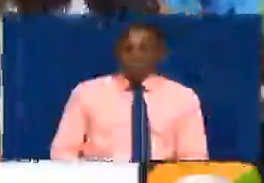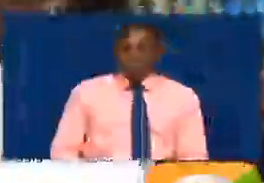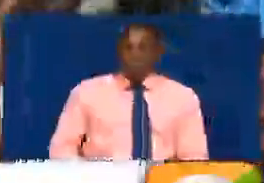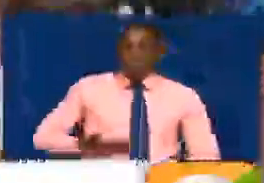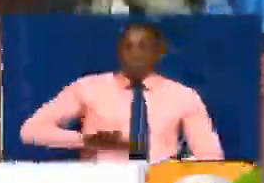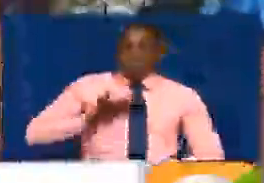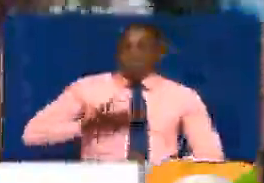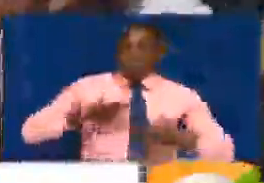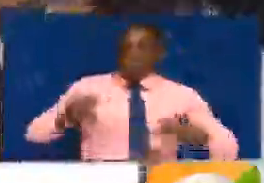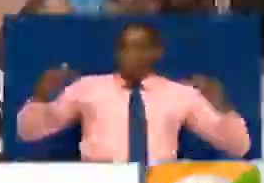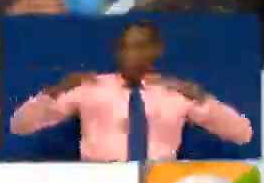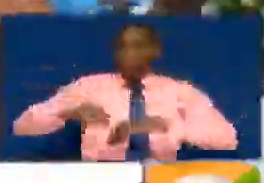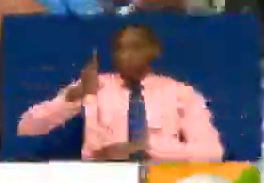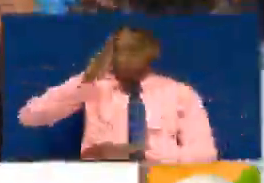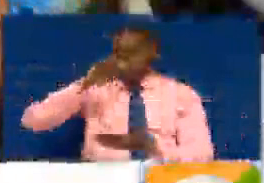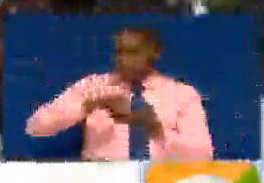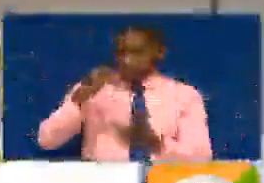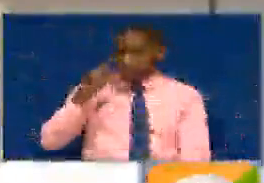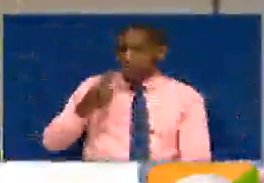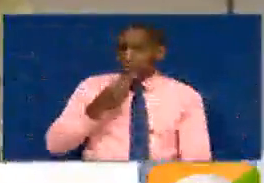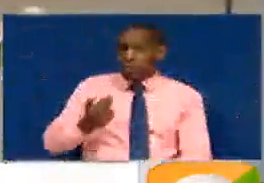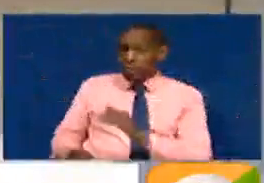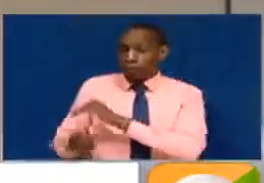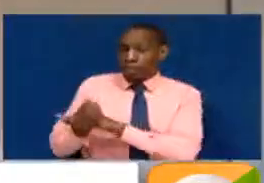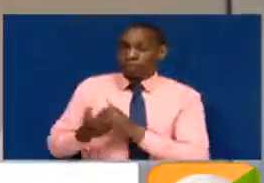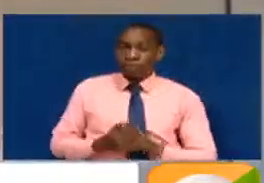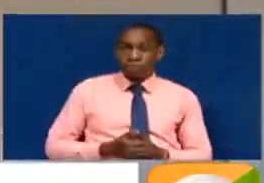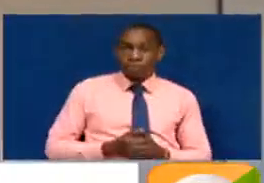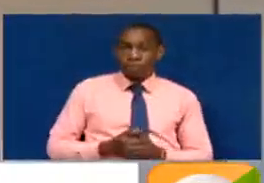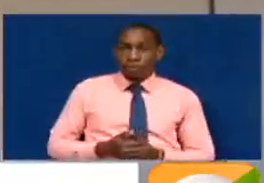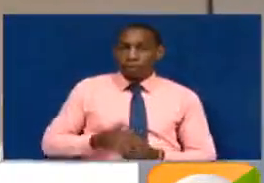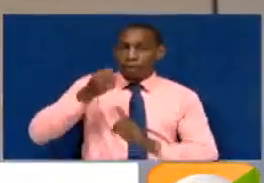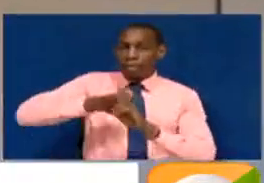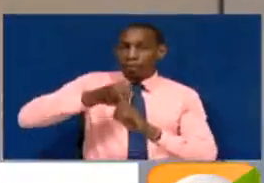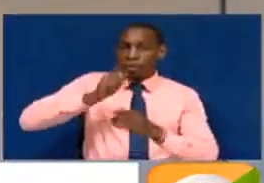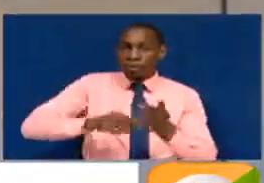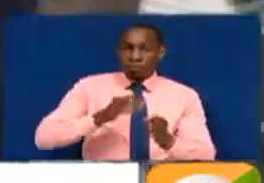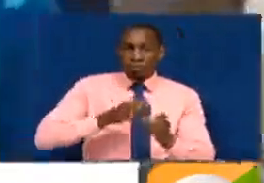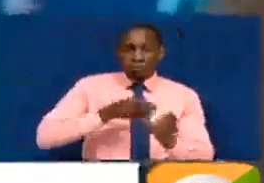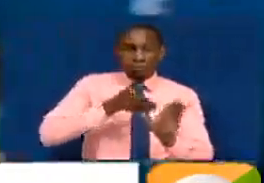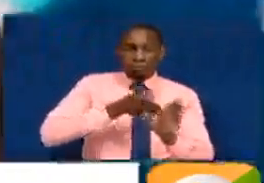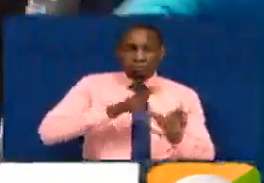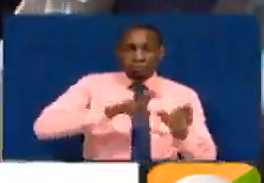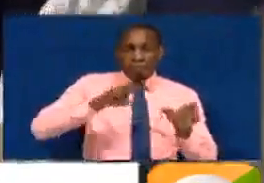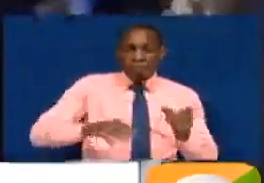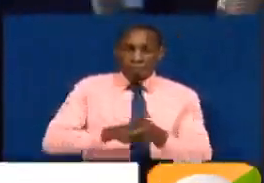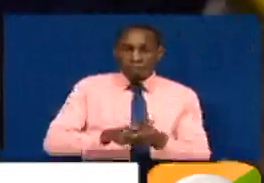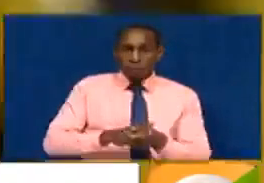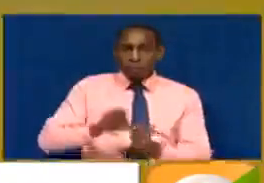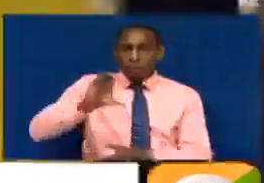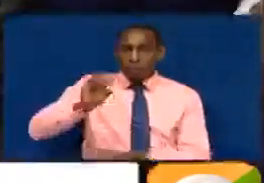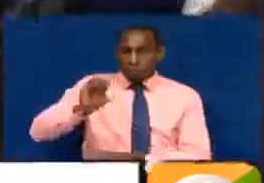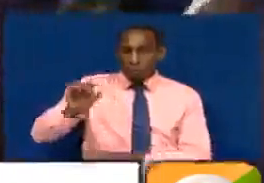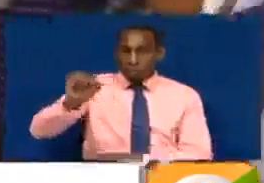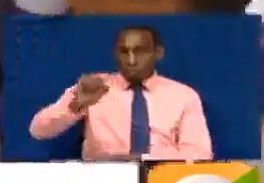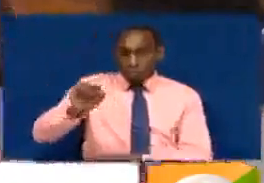An irate mob stormed the Rabuor police station on Tuesday morning, calling for the resignation of station OCS Wycliffe Kwendo